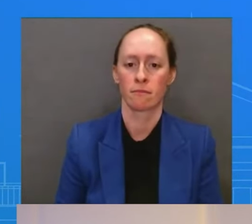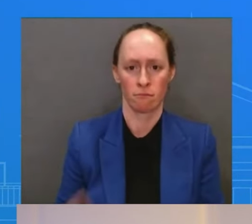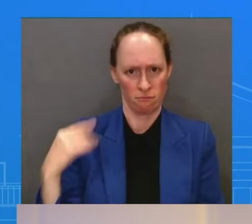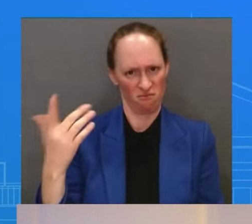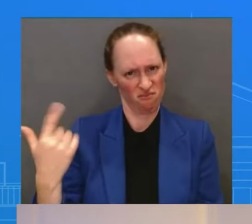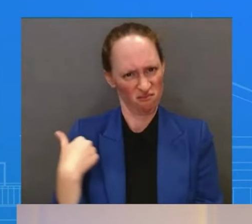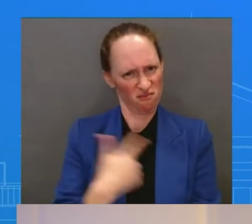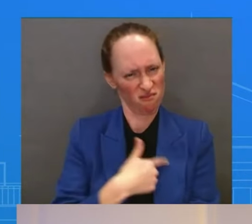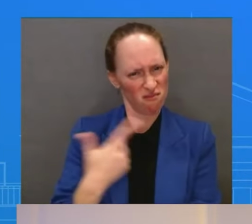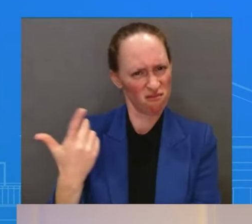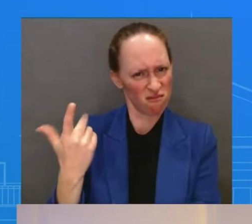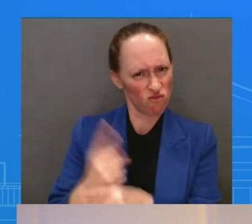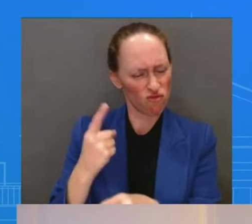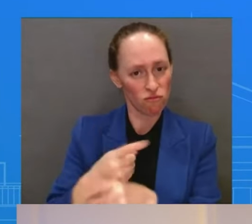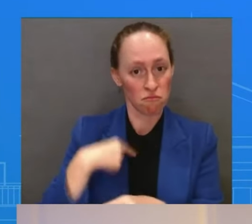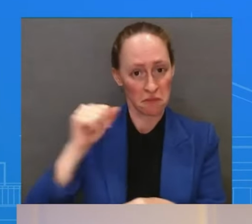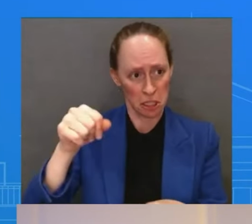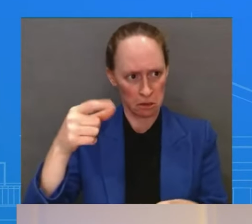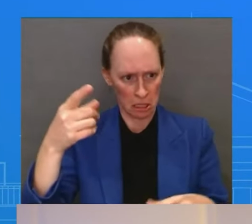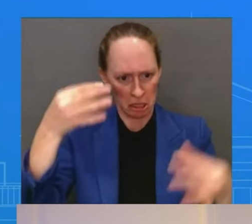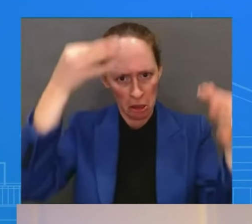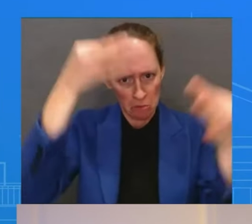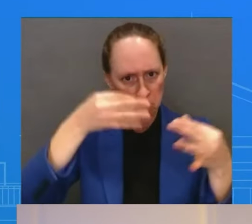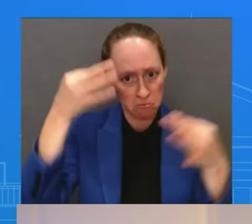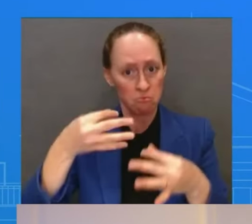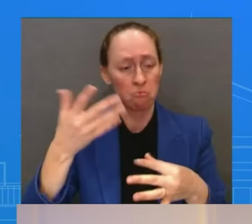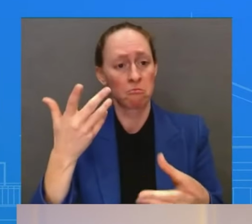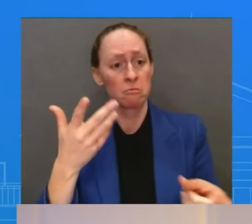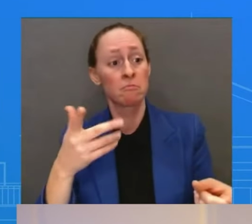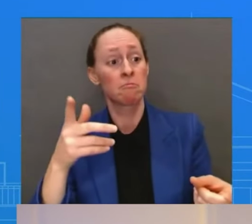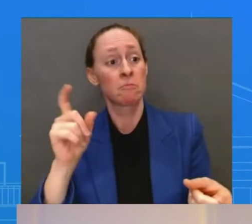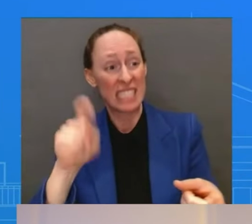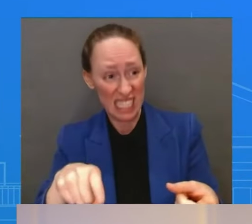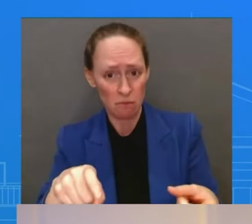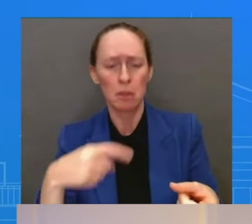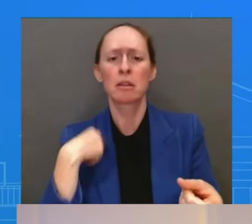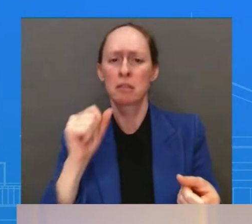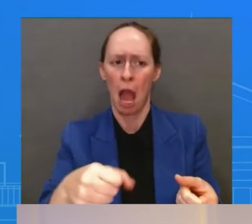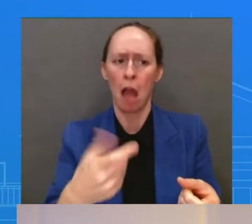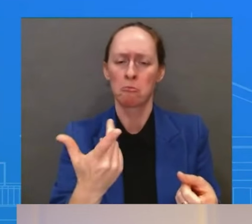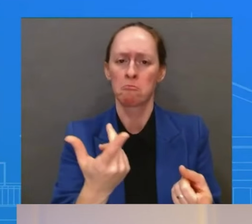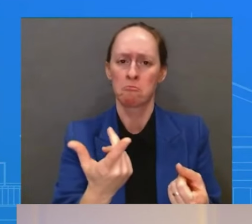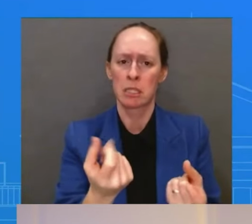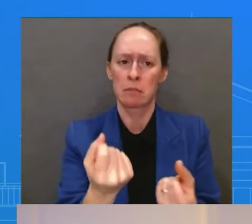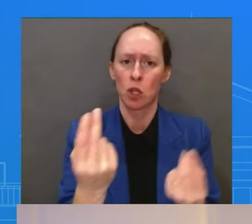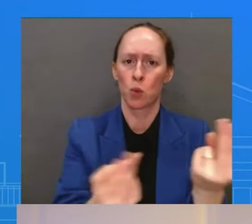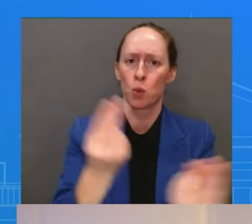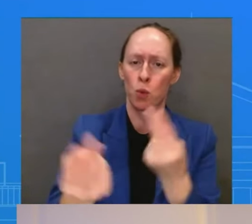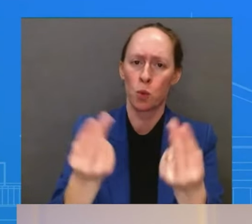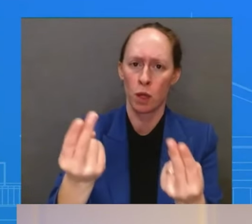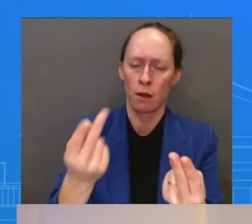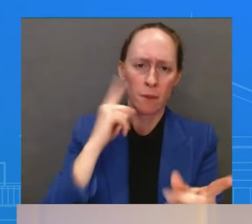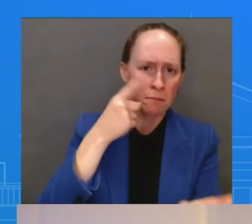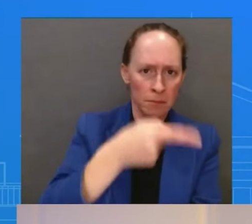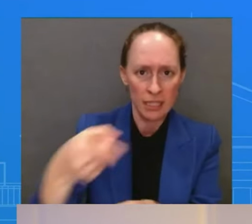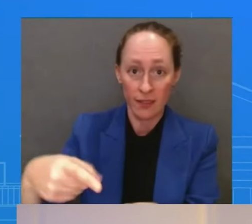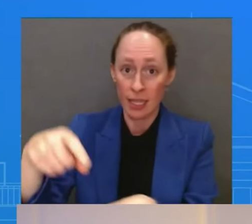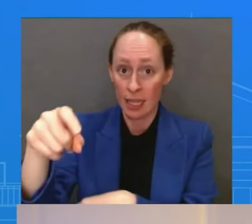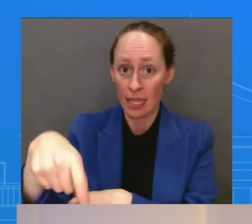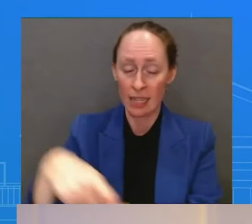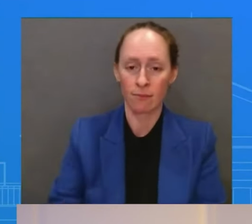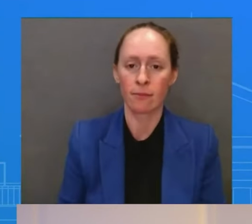And even now, as you and I are speaking, none of that money has been accessed by anybody.